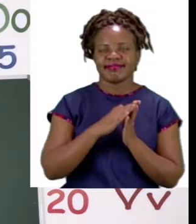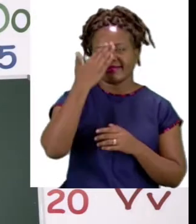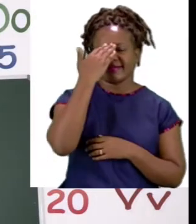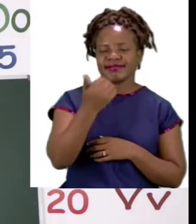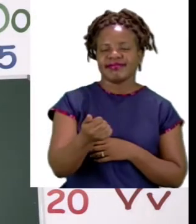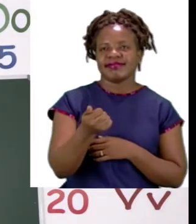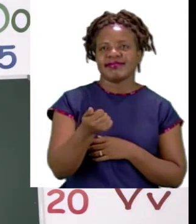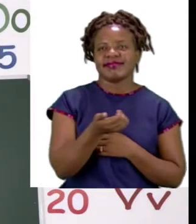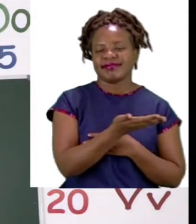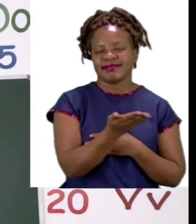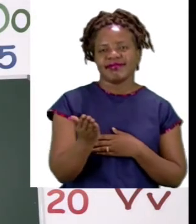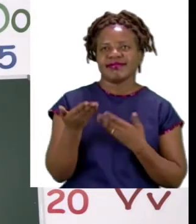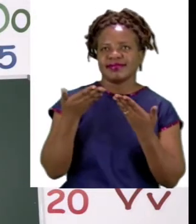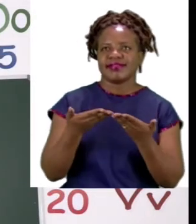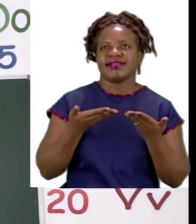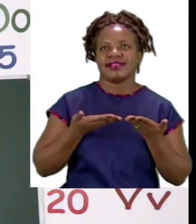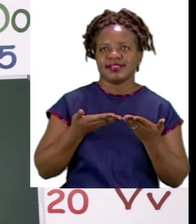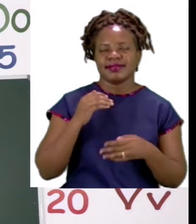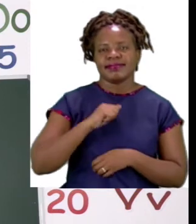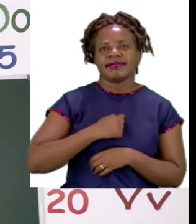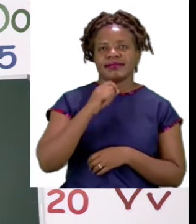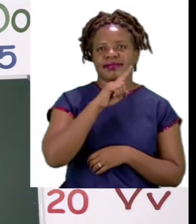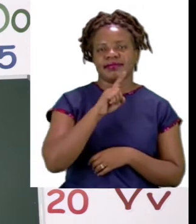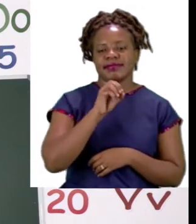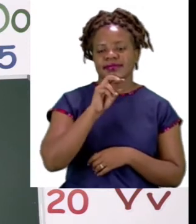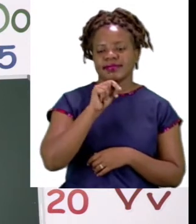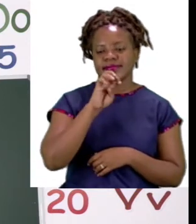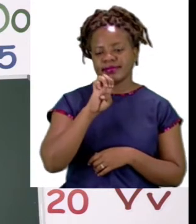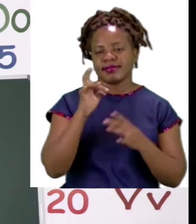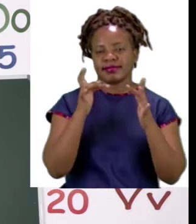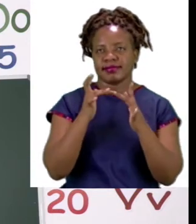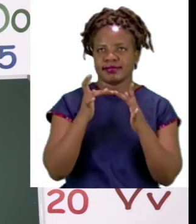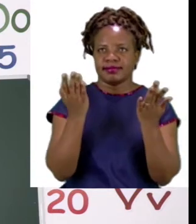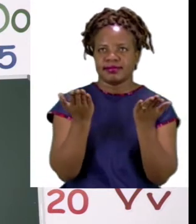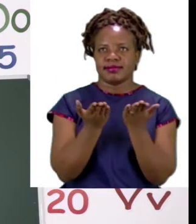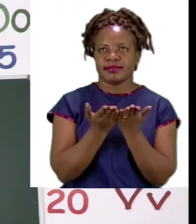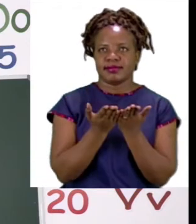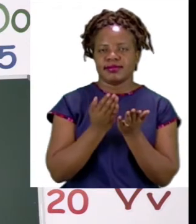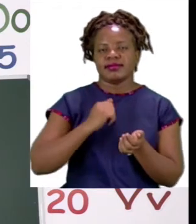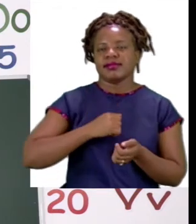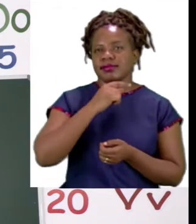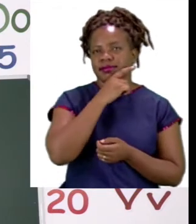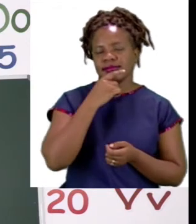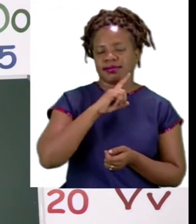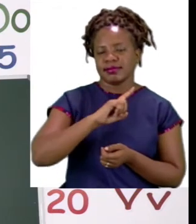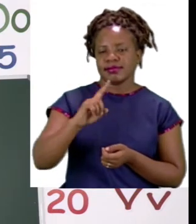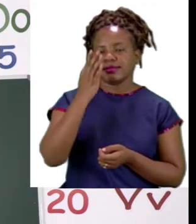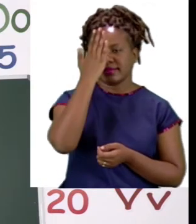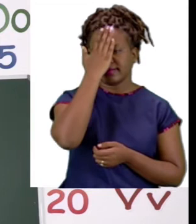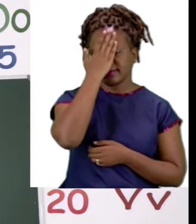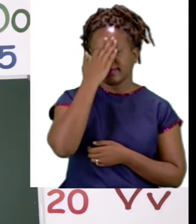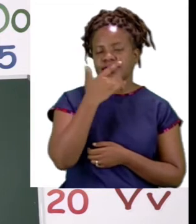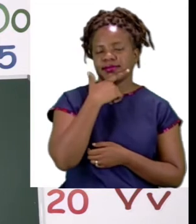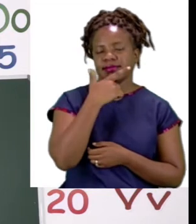Hello everyone and welcome to My Zone Online School. My name is Teacher Mutsa and thank you